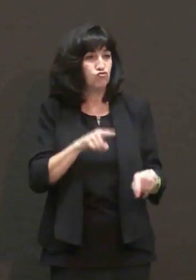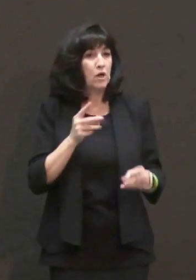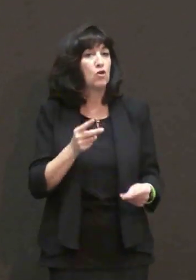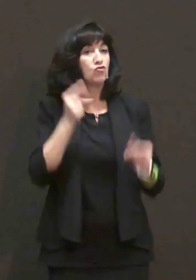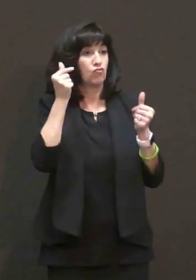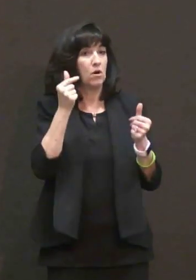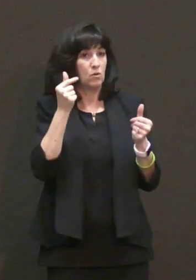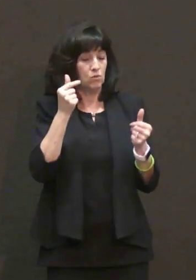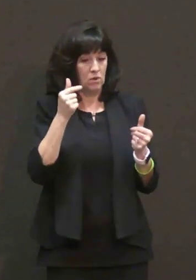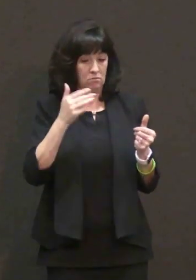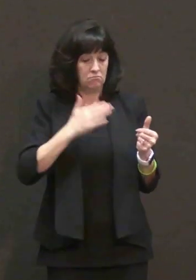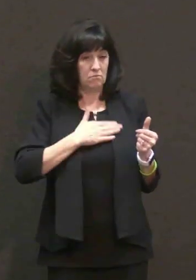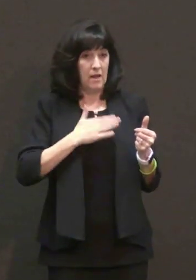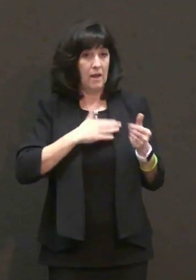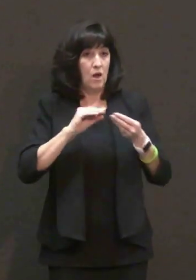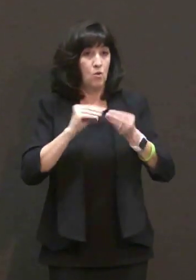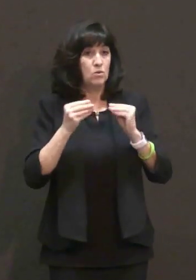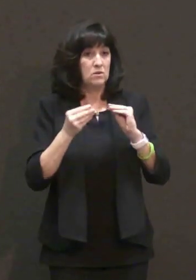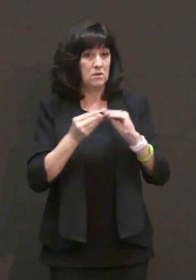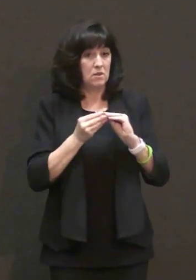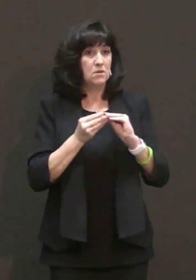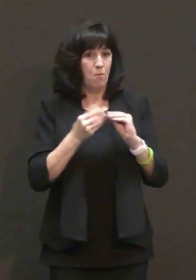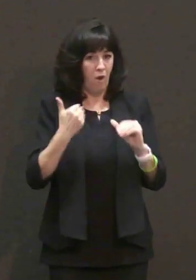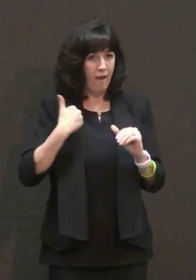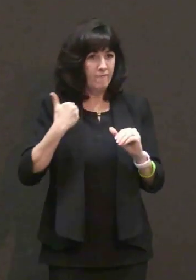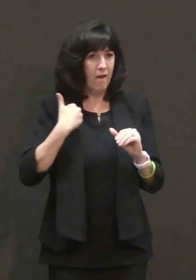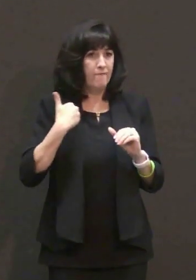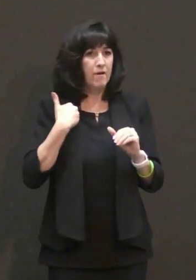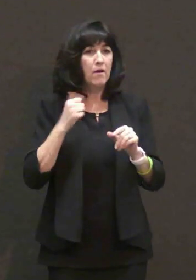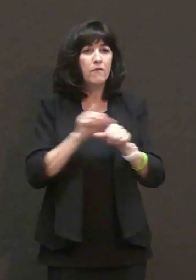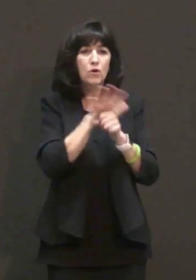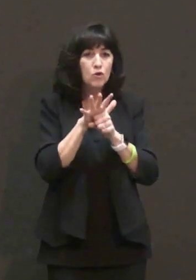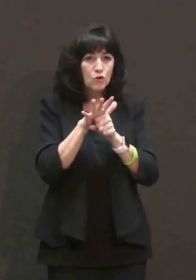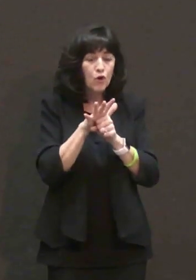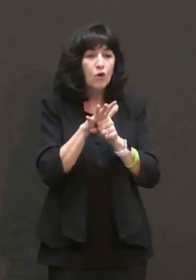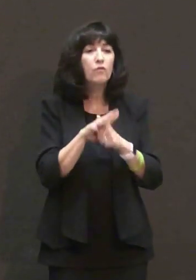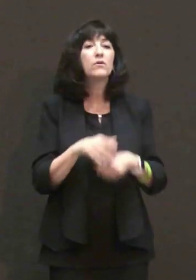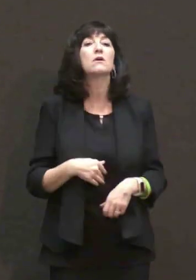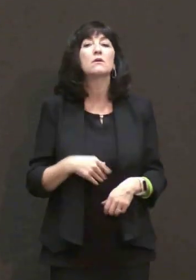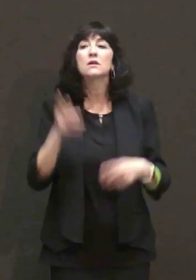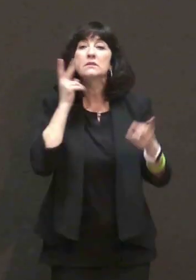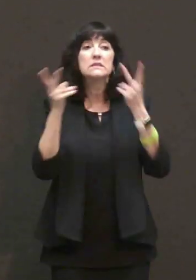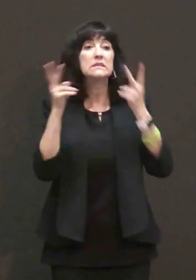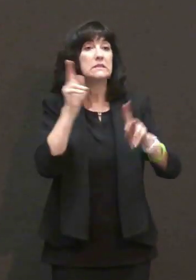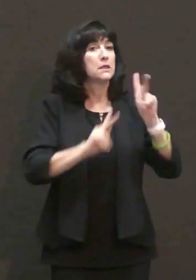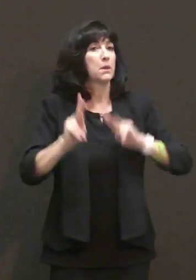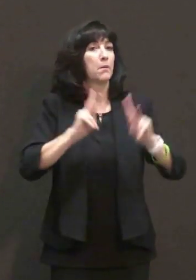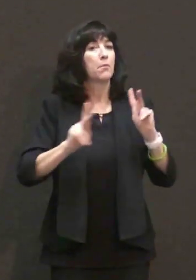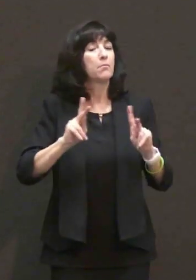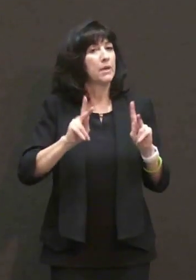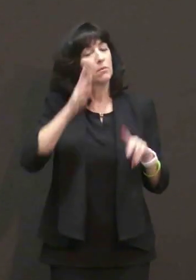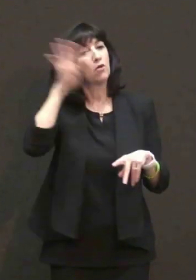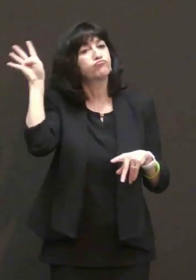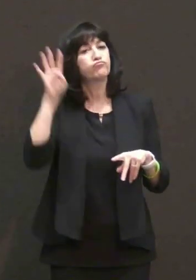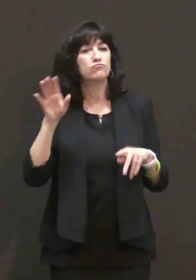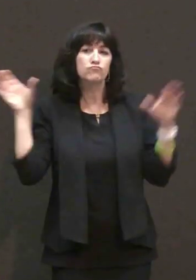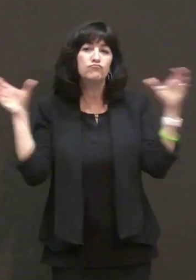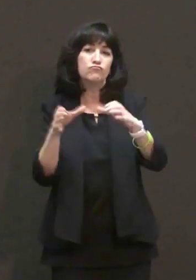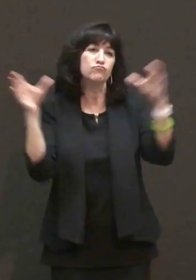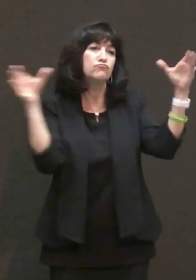of positive cases. We did react in part to the gatherings that we were seeing out in the public. I mean, that is really